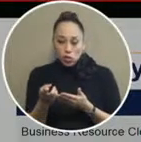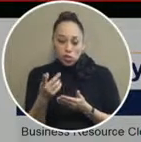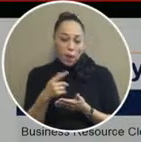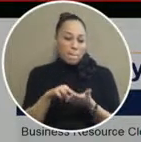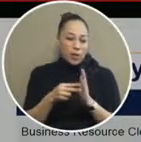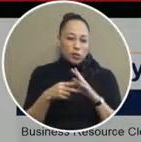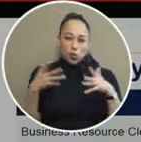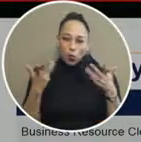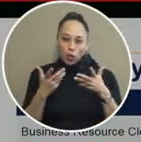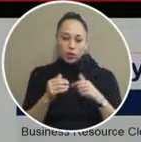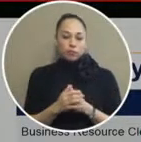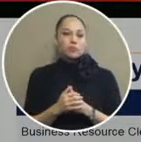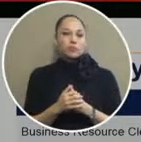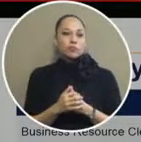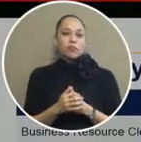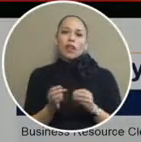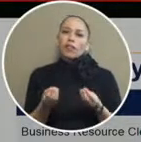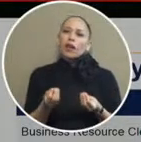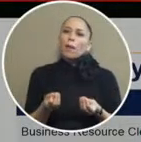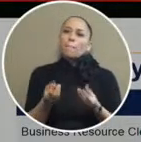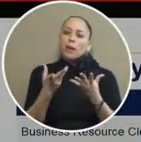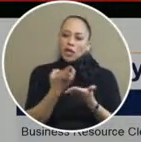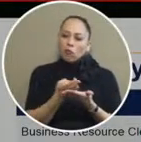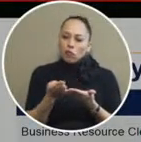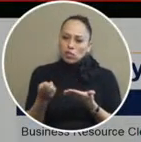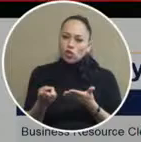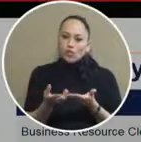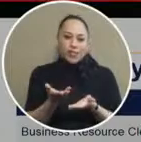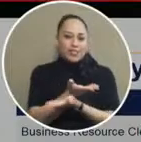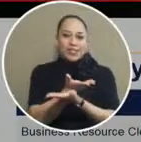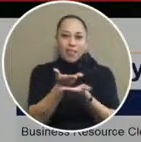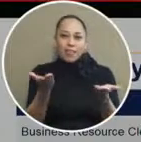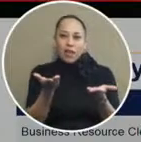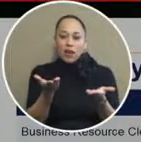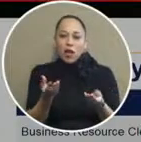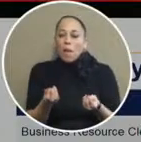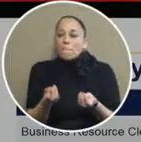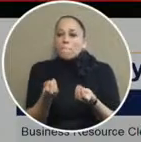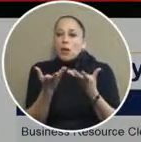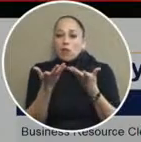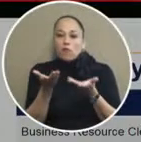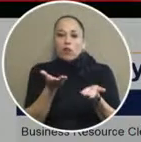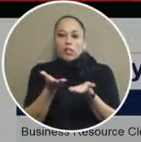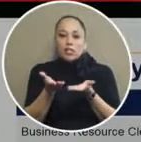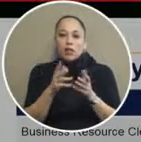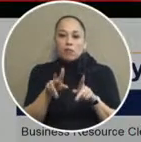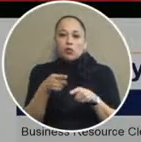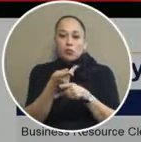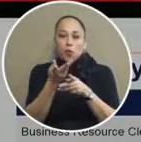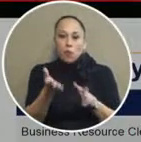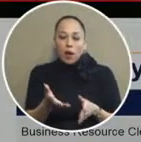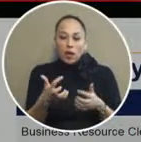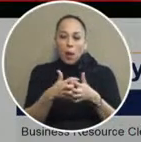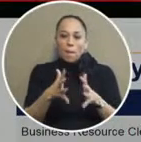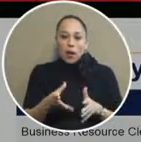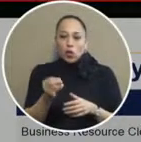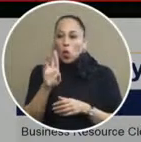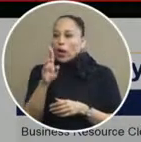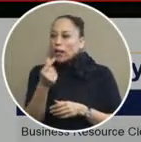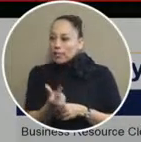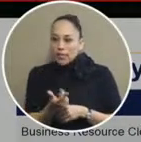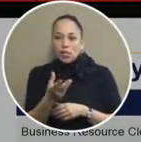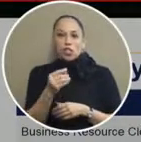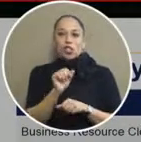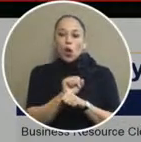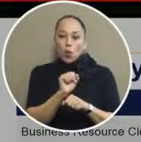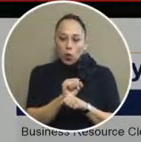that means is that there's so many resources out there that many of our service providers, partners, organizations